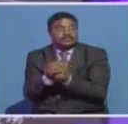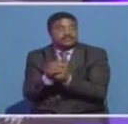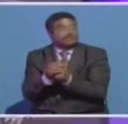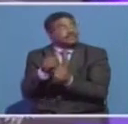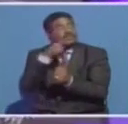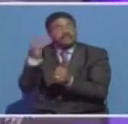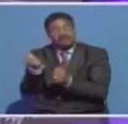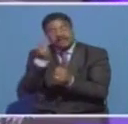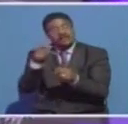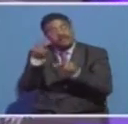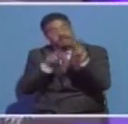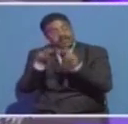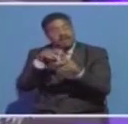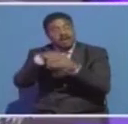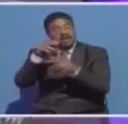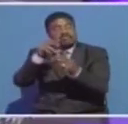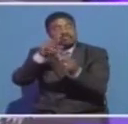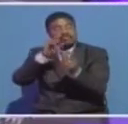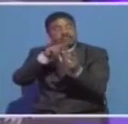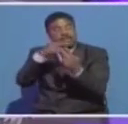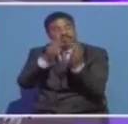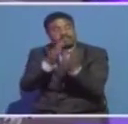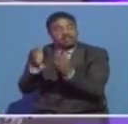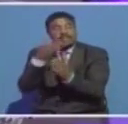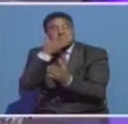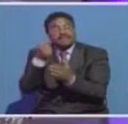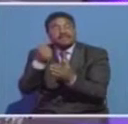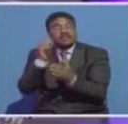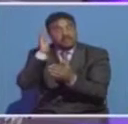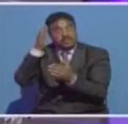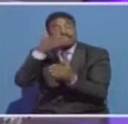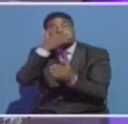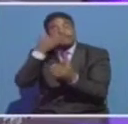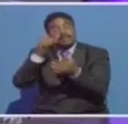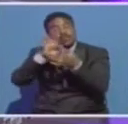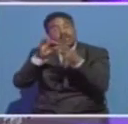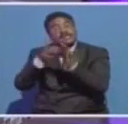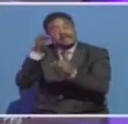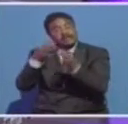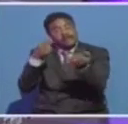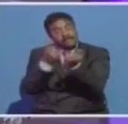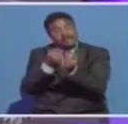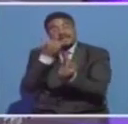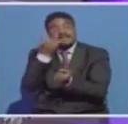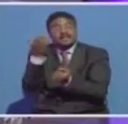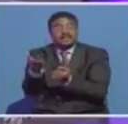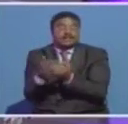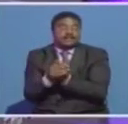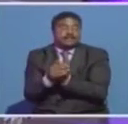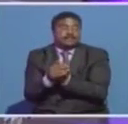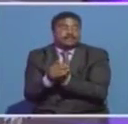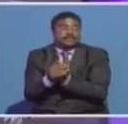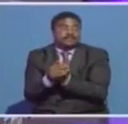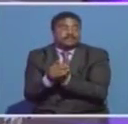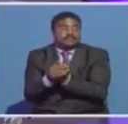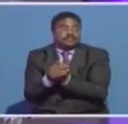people in station. And I think there will be better coordination of some of these issues that come to the fore. The